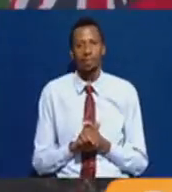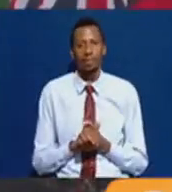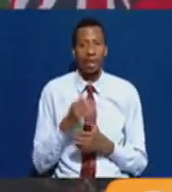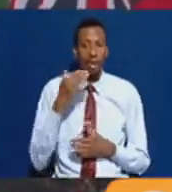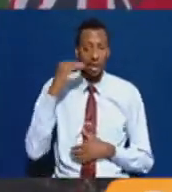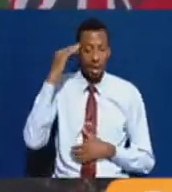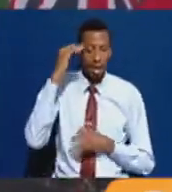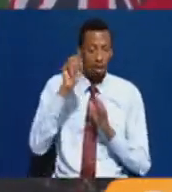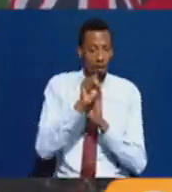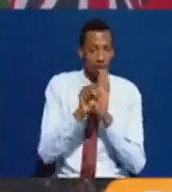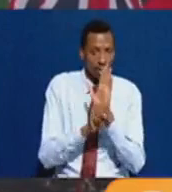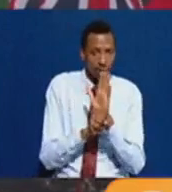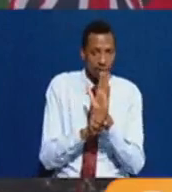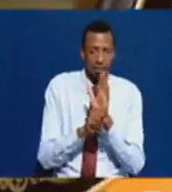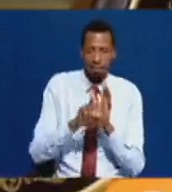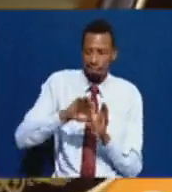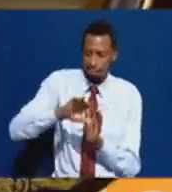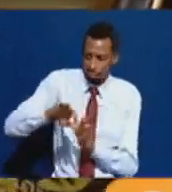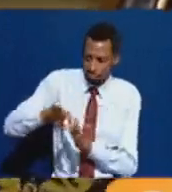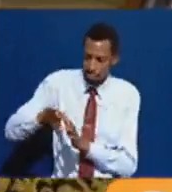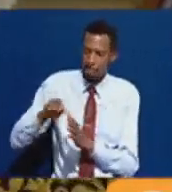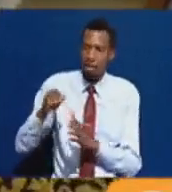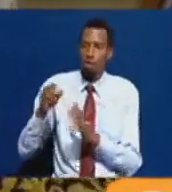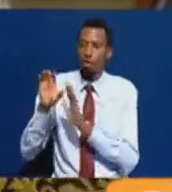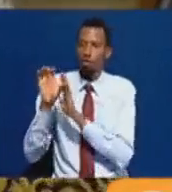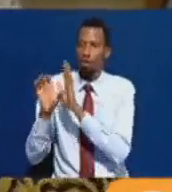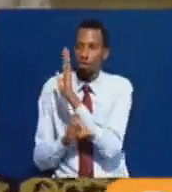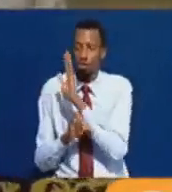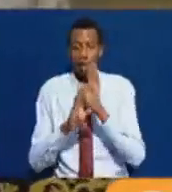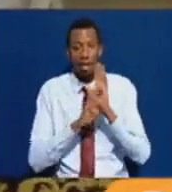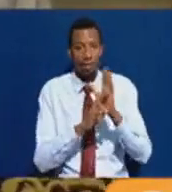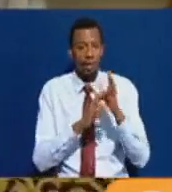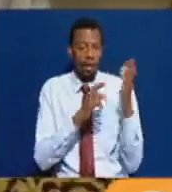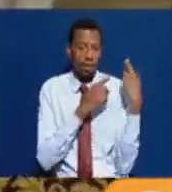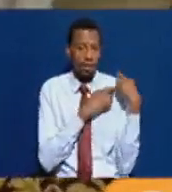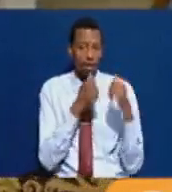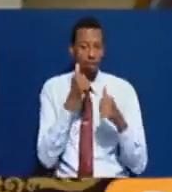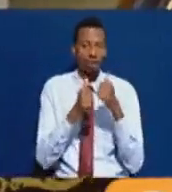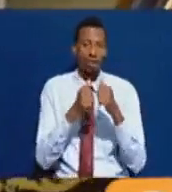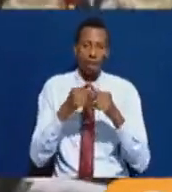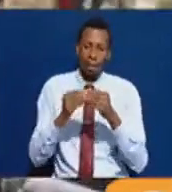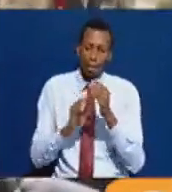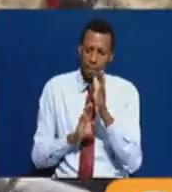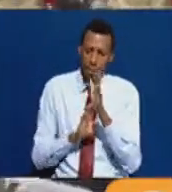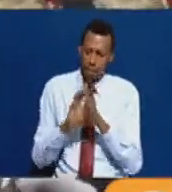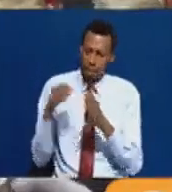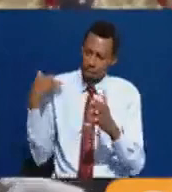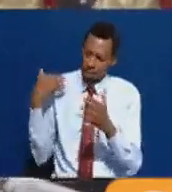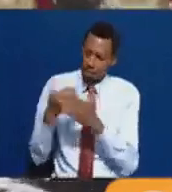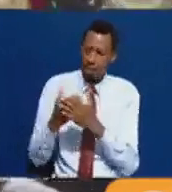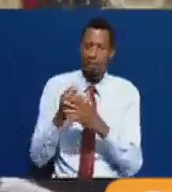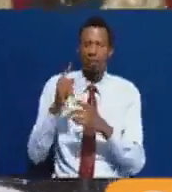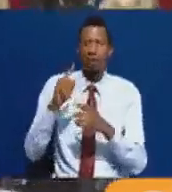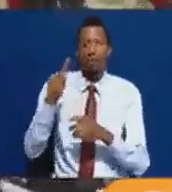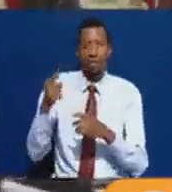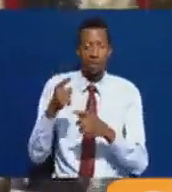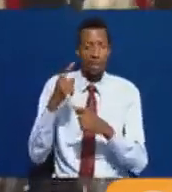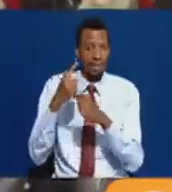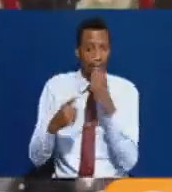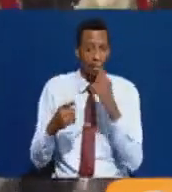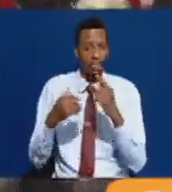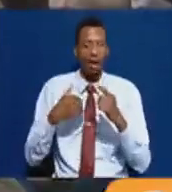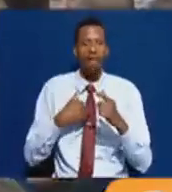from the constitutional and representational duties, which have developed over 1,000 years of history, the monarch has a less formal role as the head